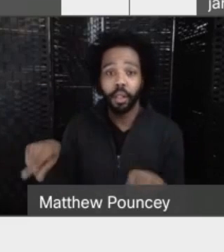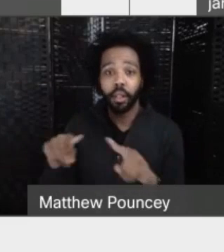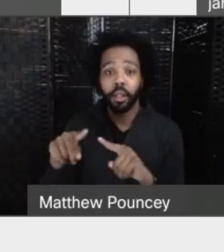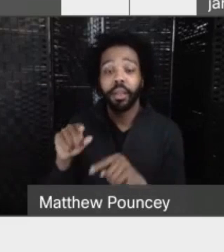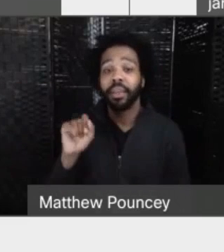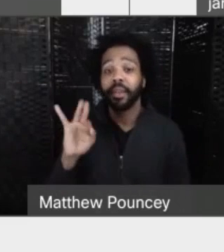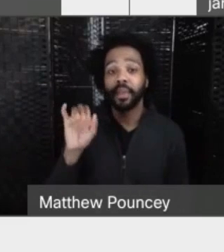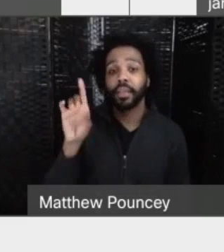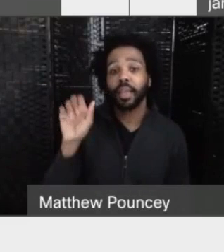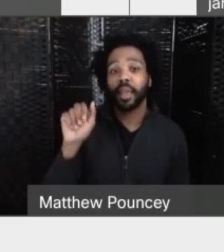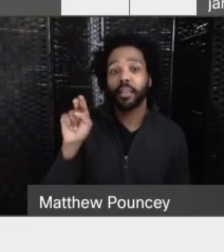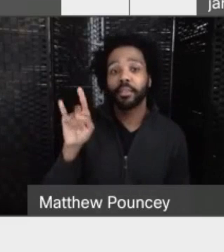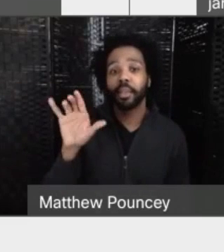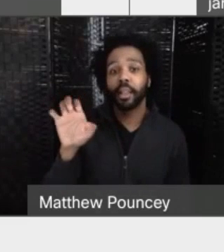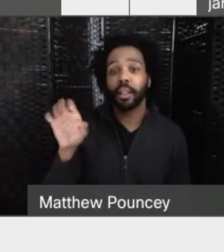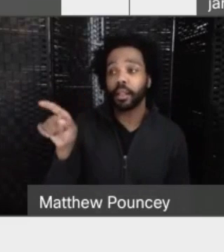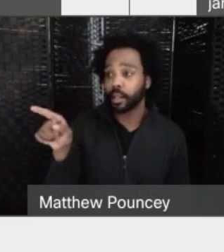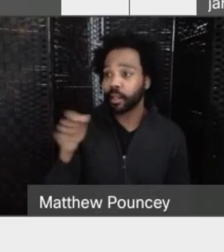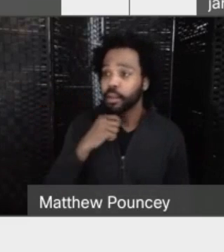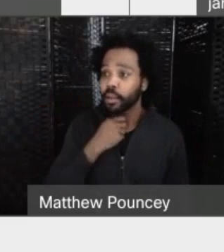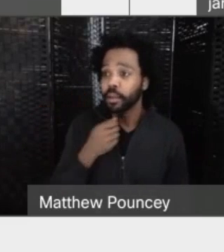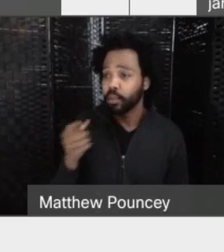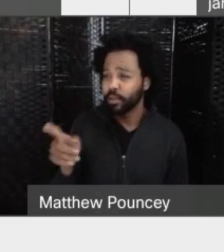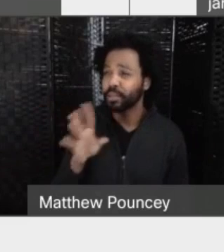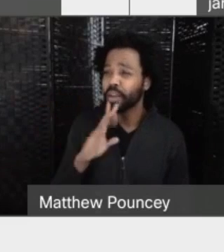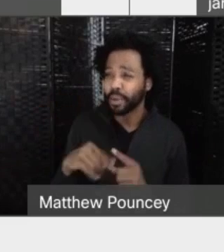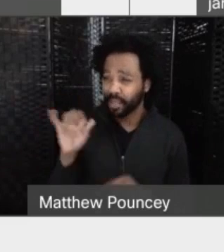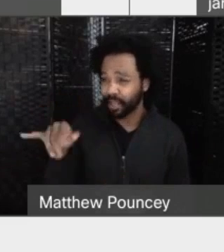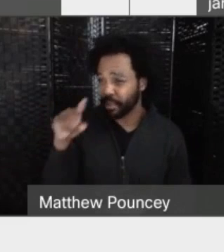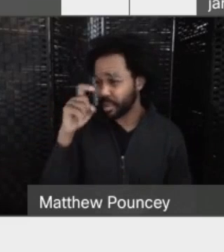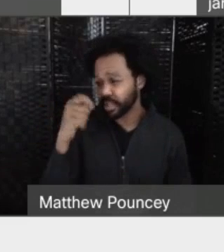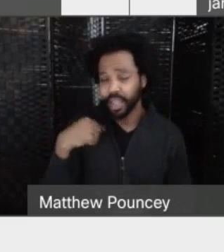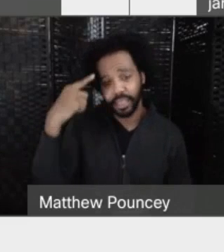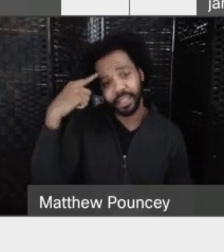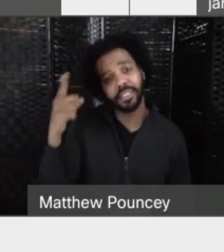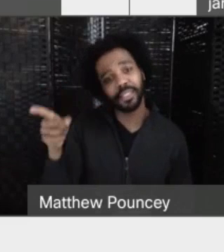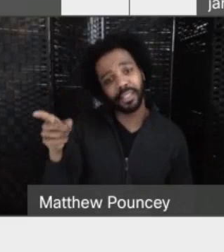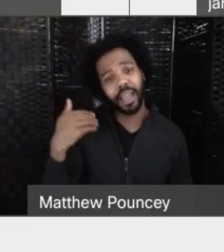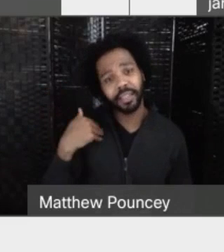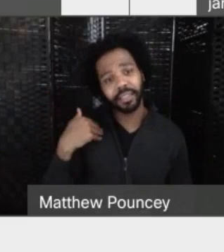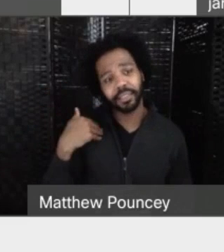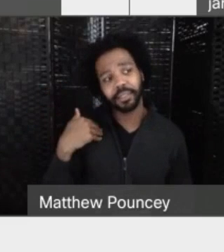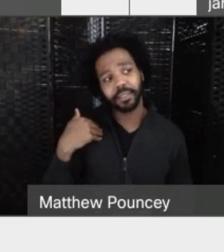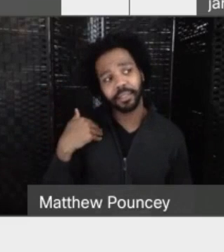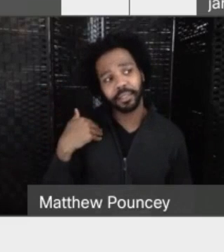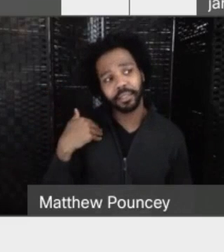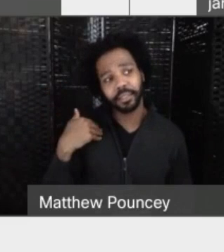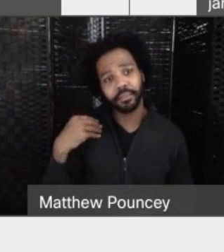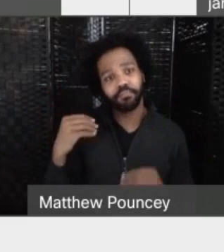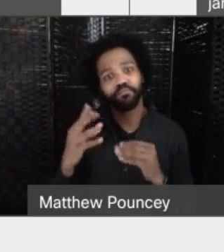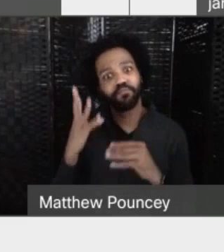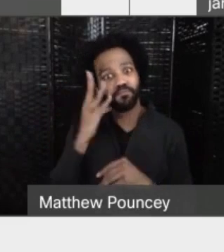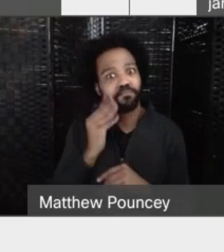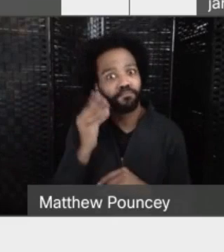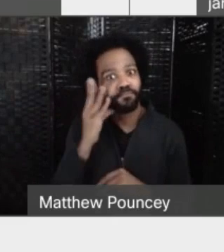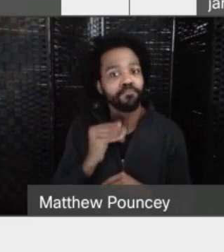able to be unmuted, I'd just like to have her speak to it, because I think she has a bit of experience with the people that